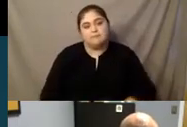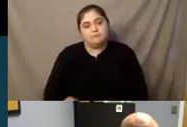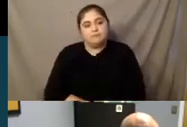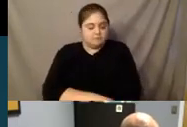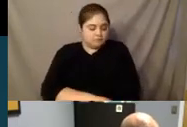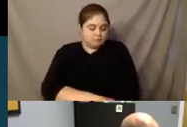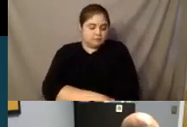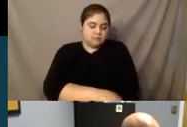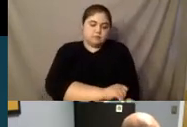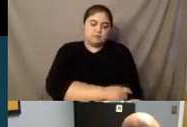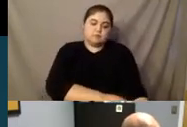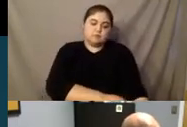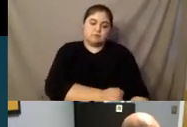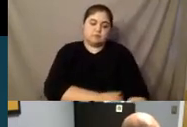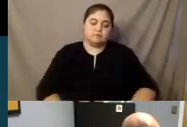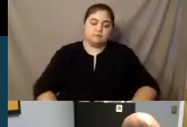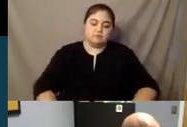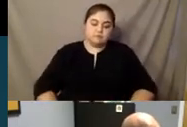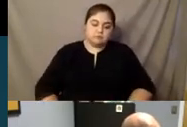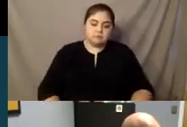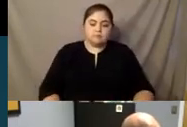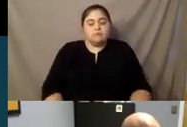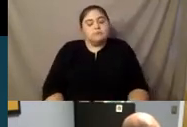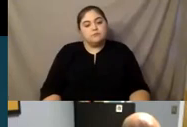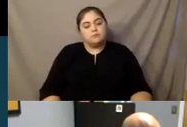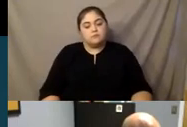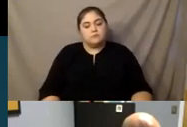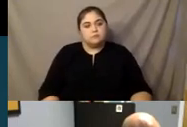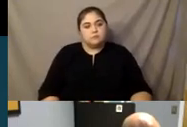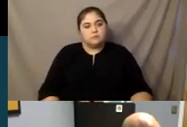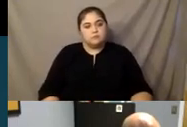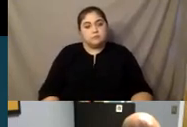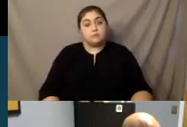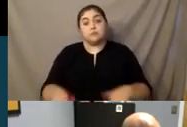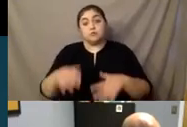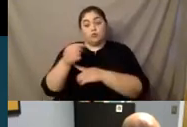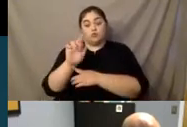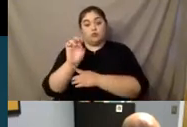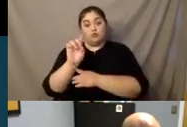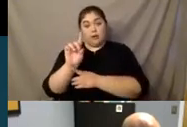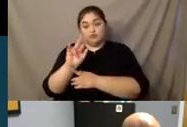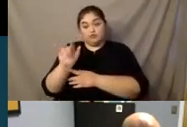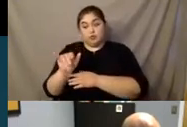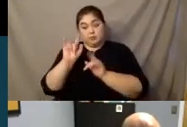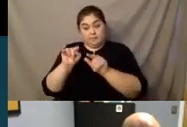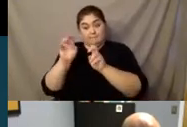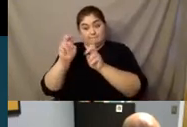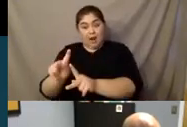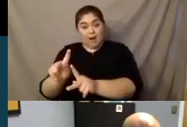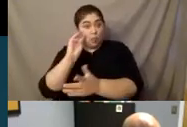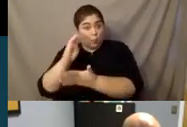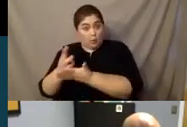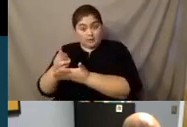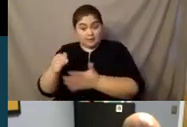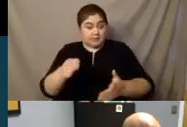of course, the fact that I mentioned already that, once grand jury is returned, that witness and victim very likely is going to